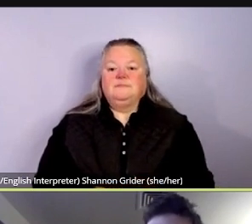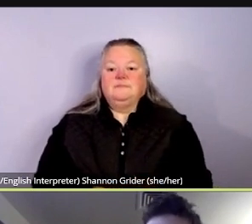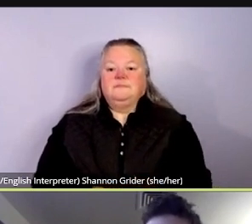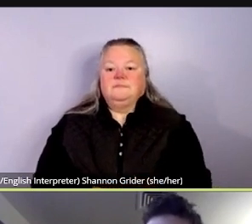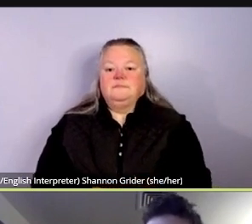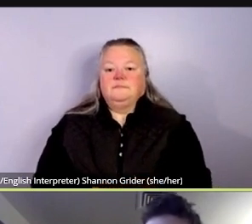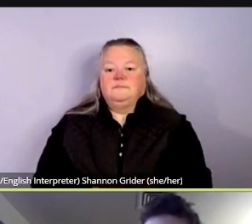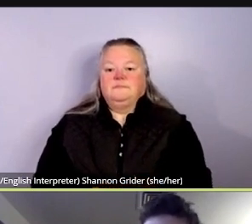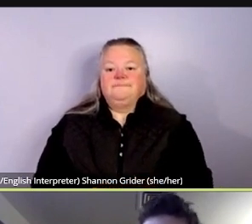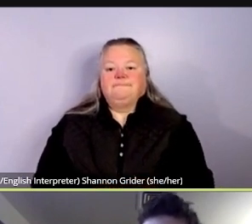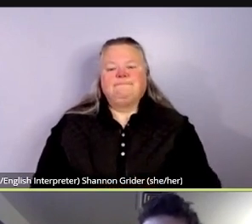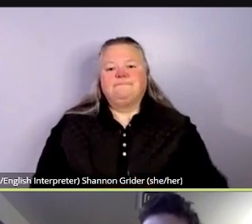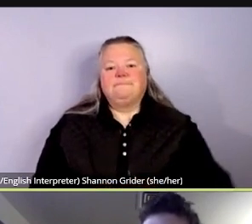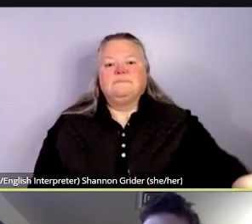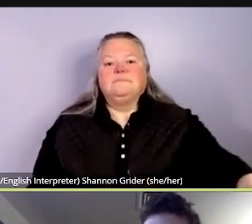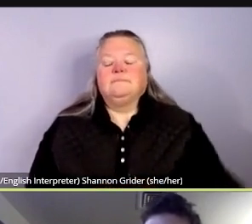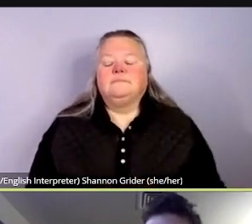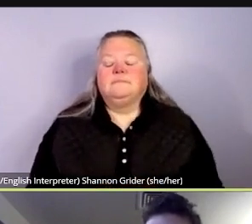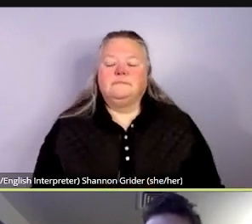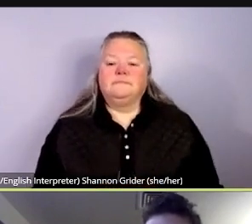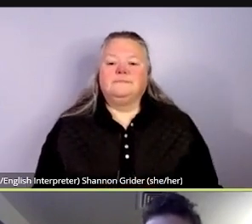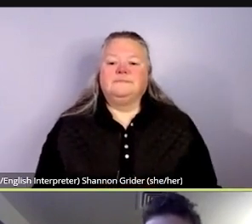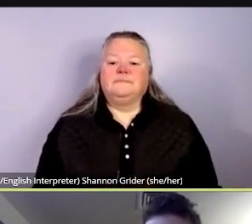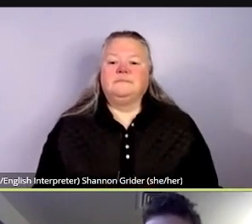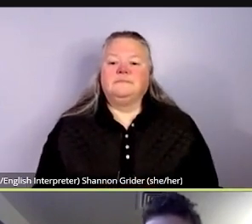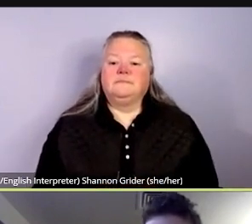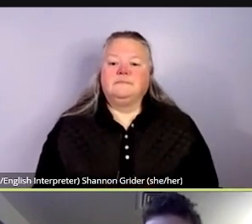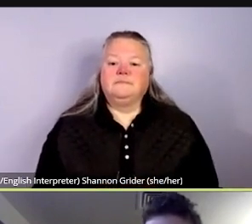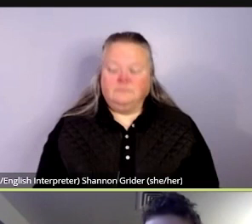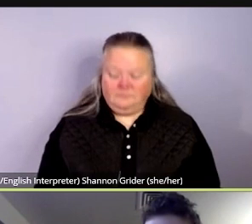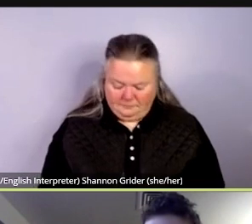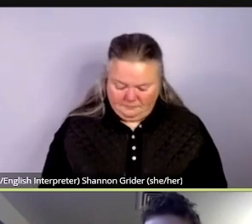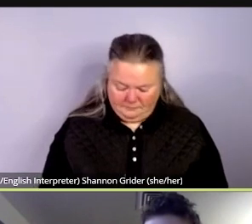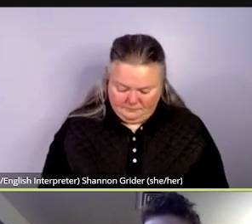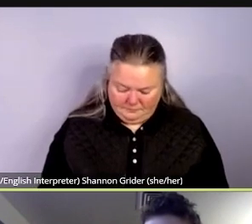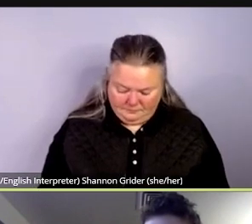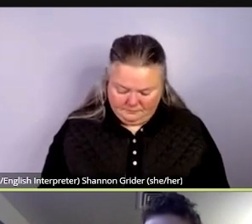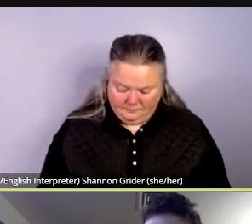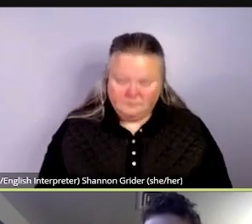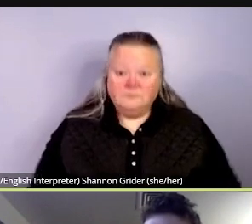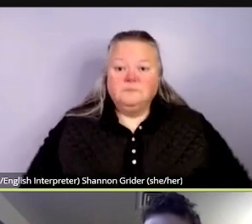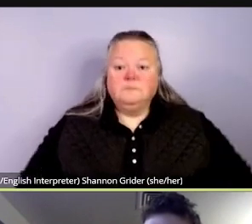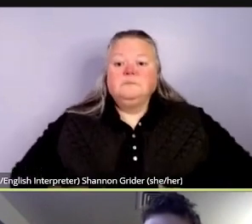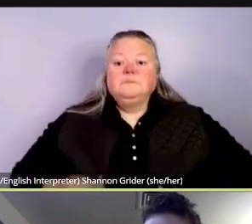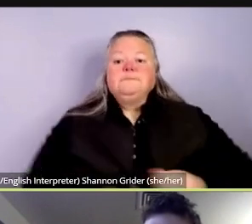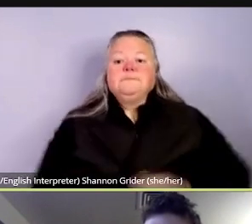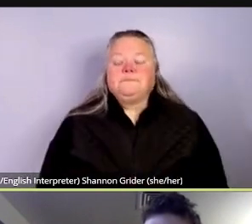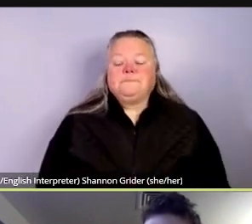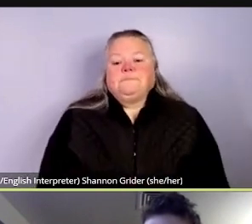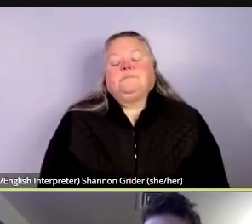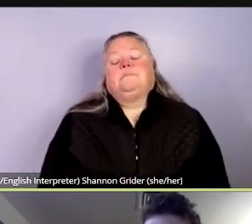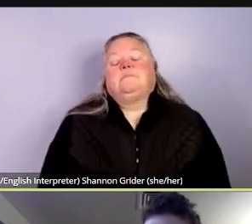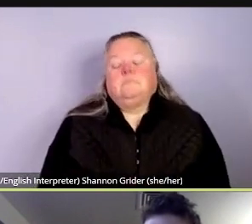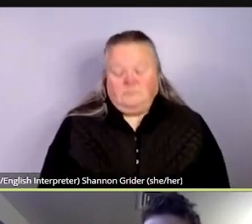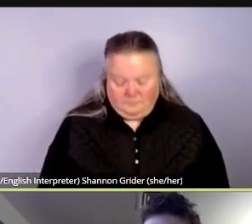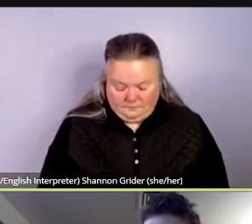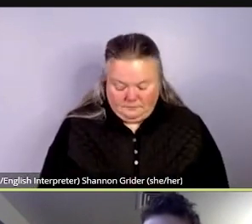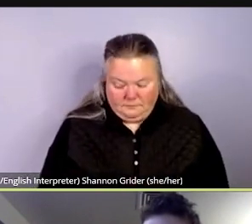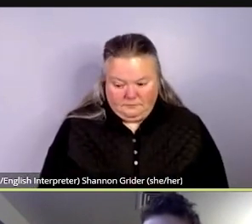trying to word this as nicely as possible. Sometimes I feel like we do end up having meetings where it's the sort of thing